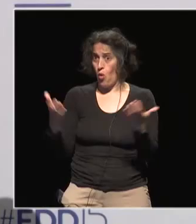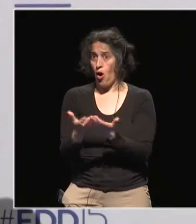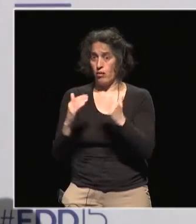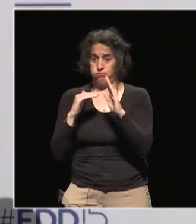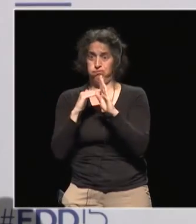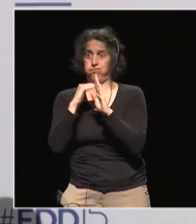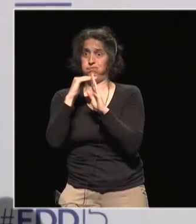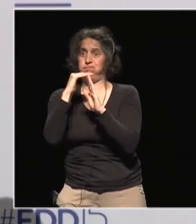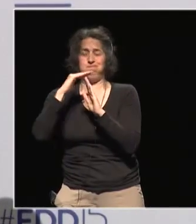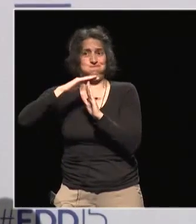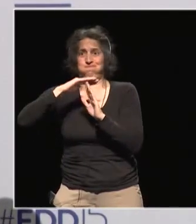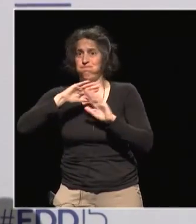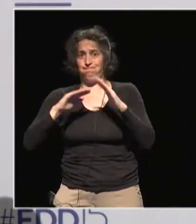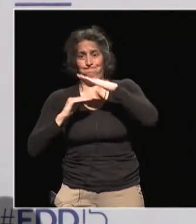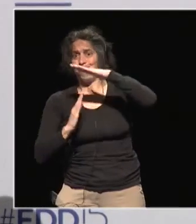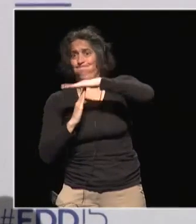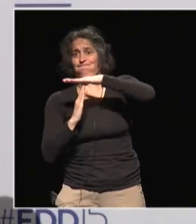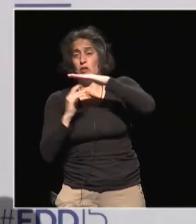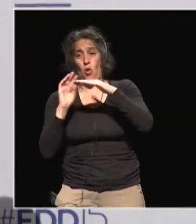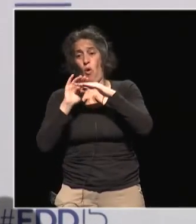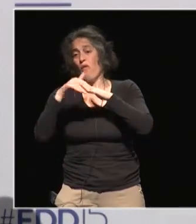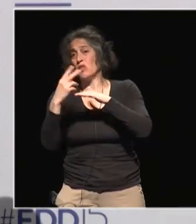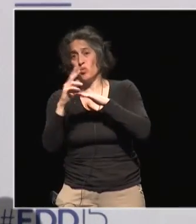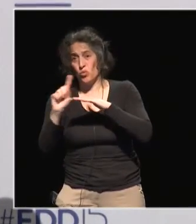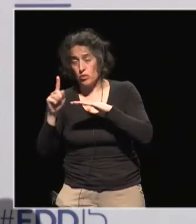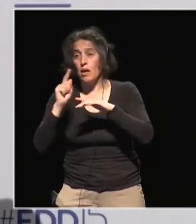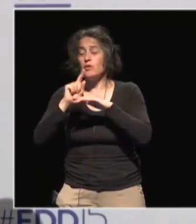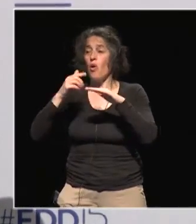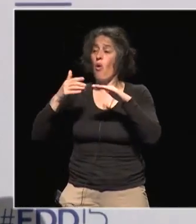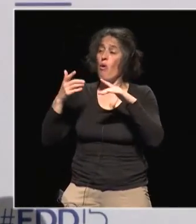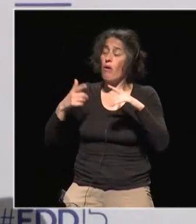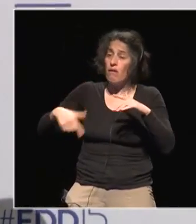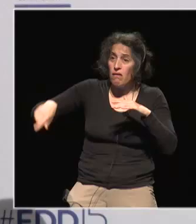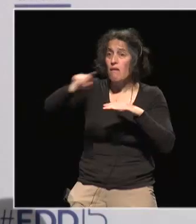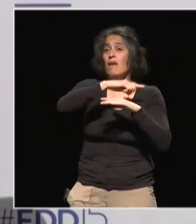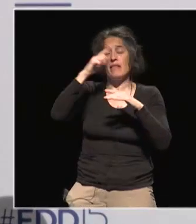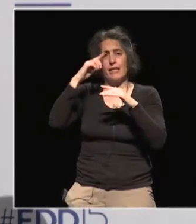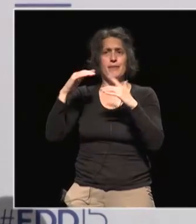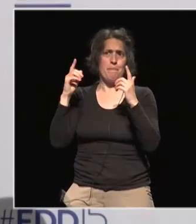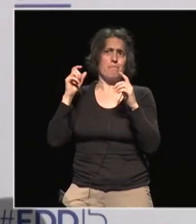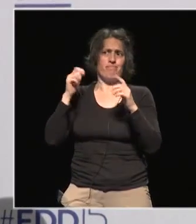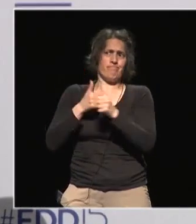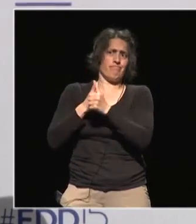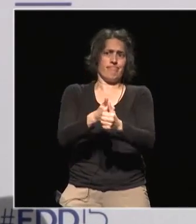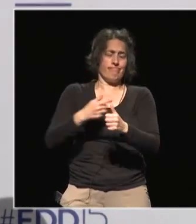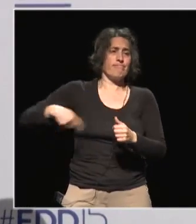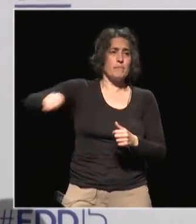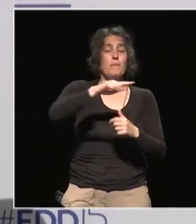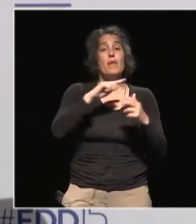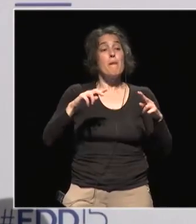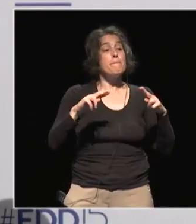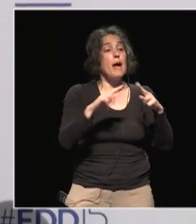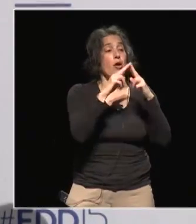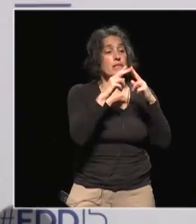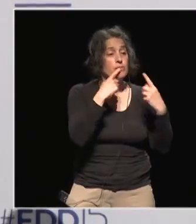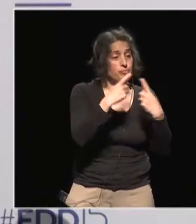agree in Paris, and what are we going to agree for the process after Paris? And in view of that, the European Commission, together with